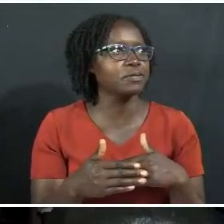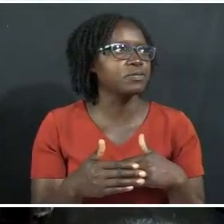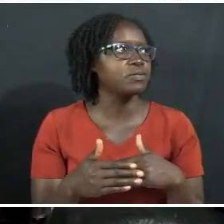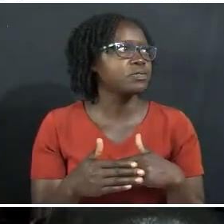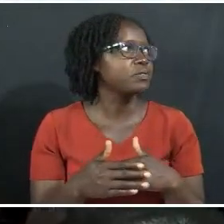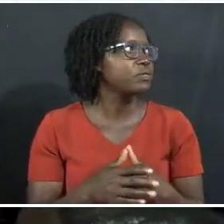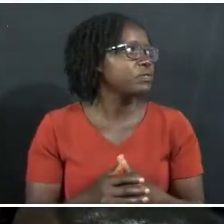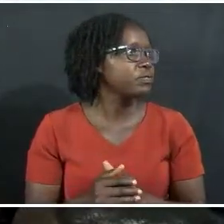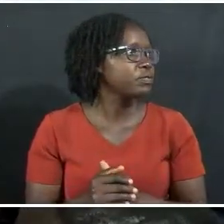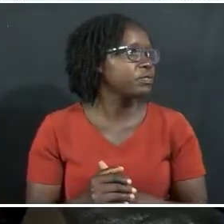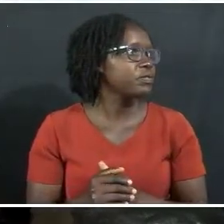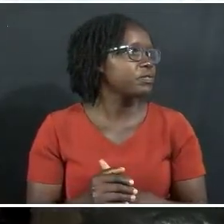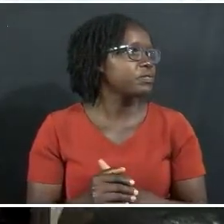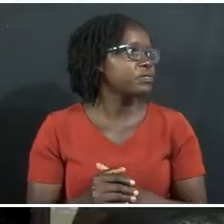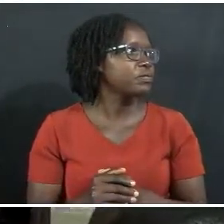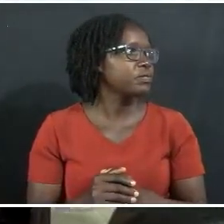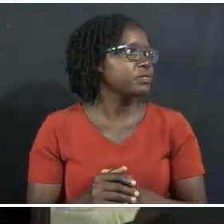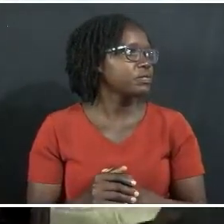May God bless you.